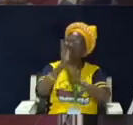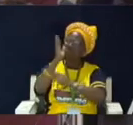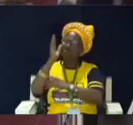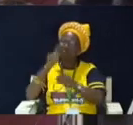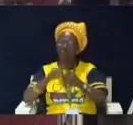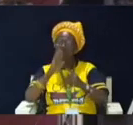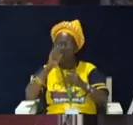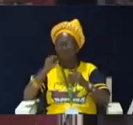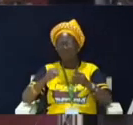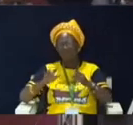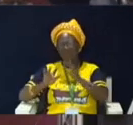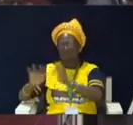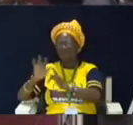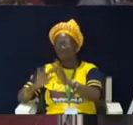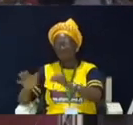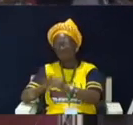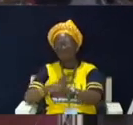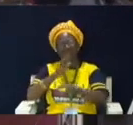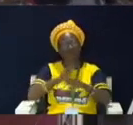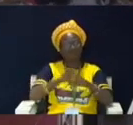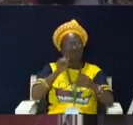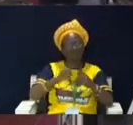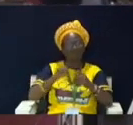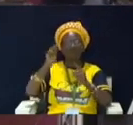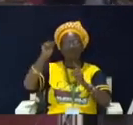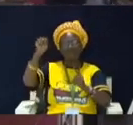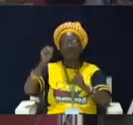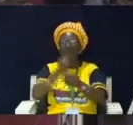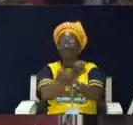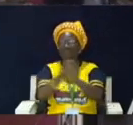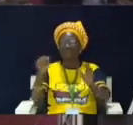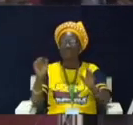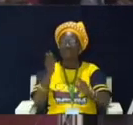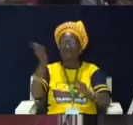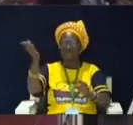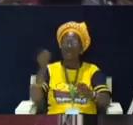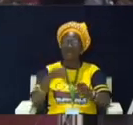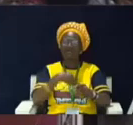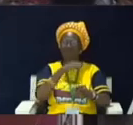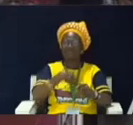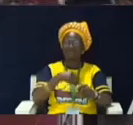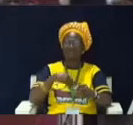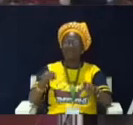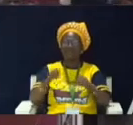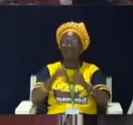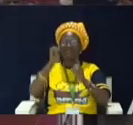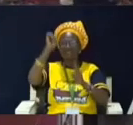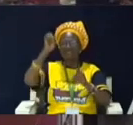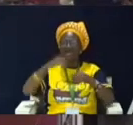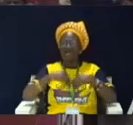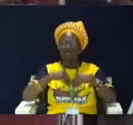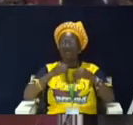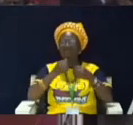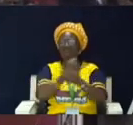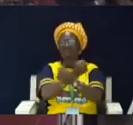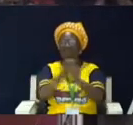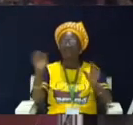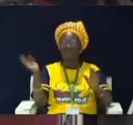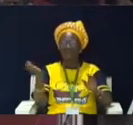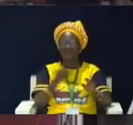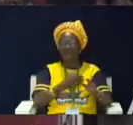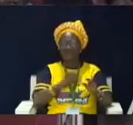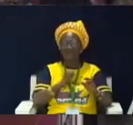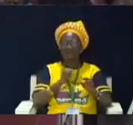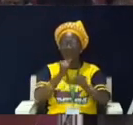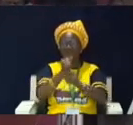them. Save their souls like he has saved our own. And receive them into the family